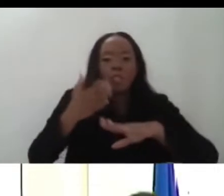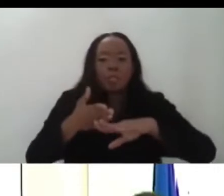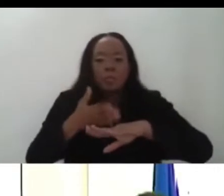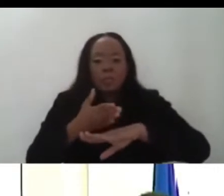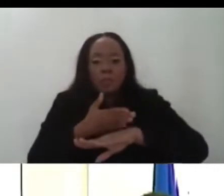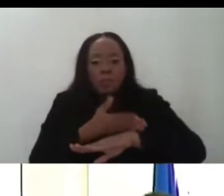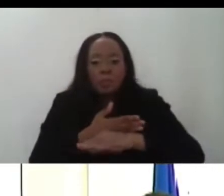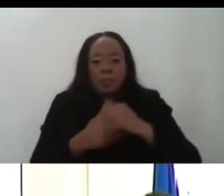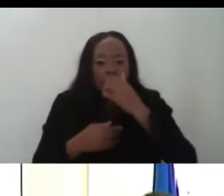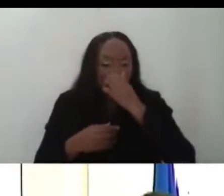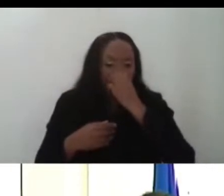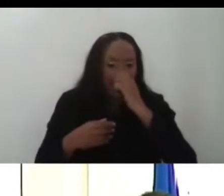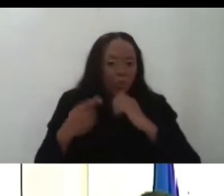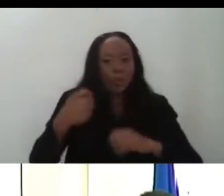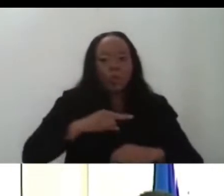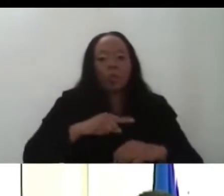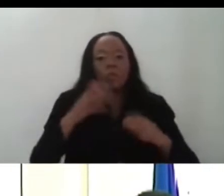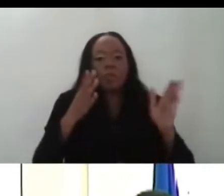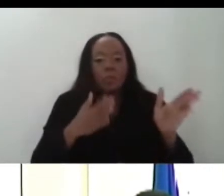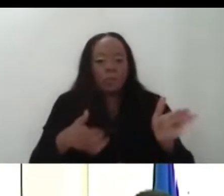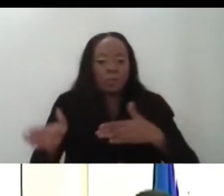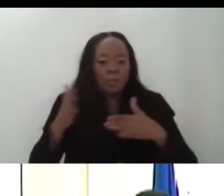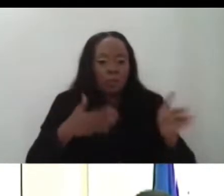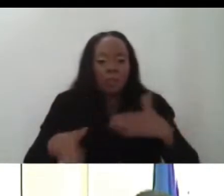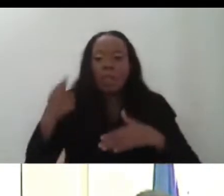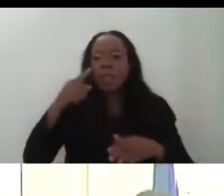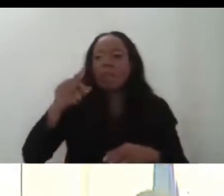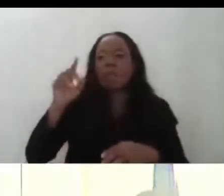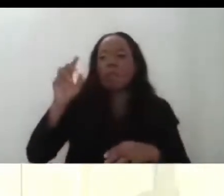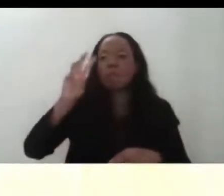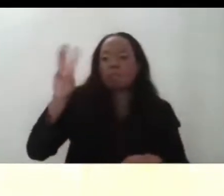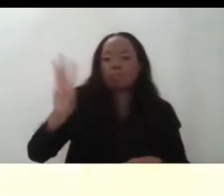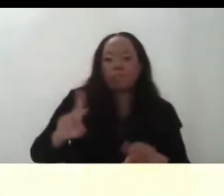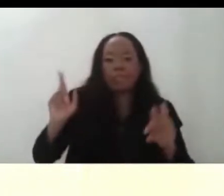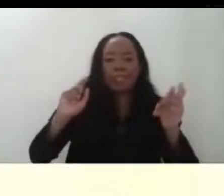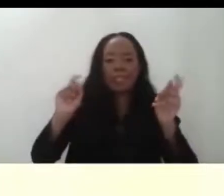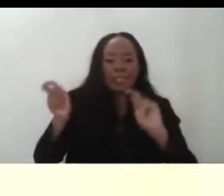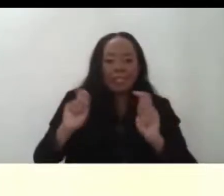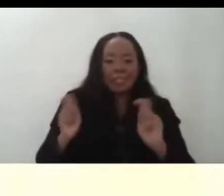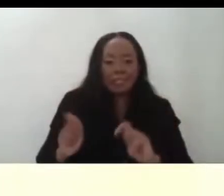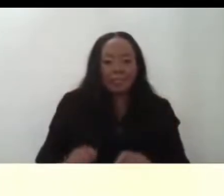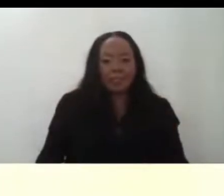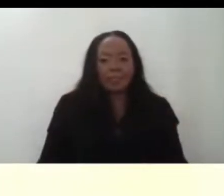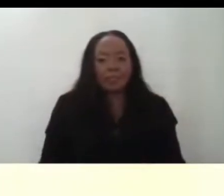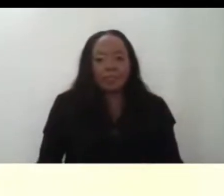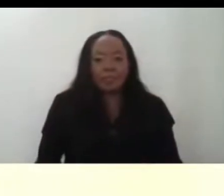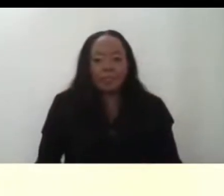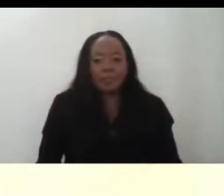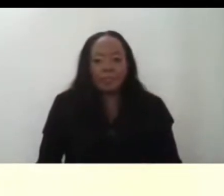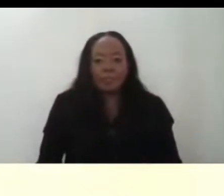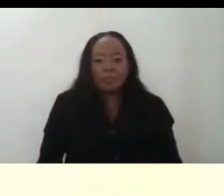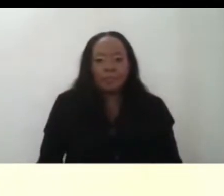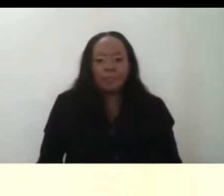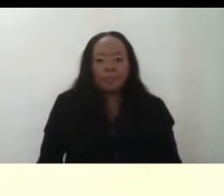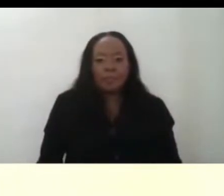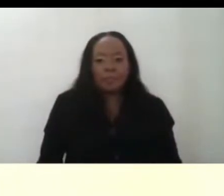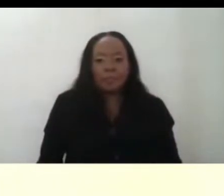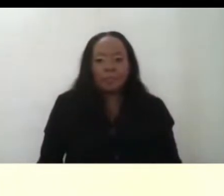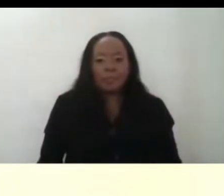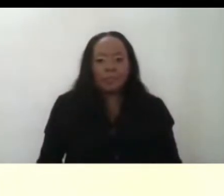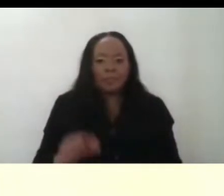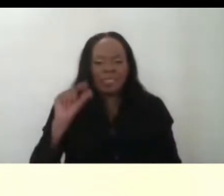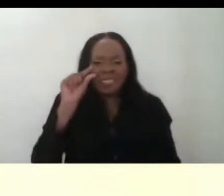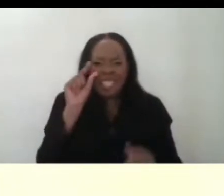prepare for what a changing climate is likely to bring. I now invite, there's going to be a slight change in